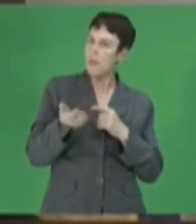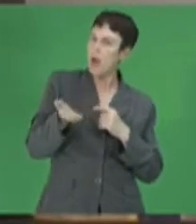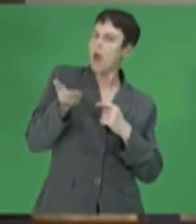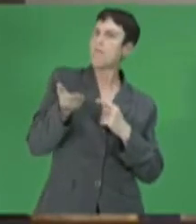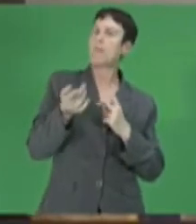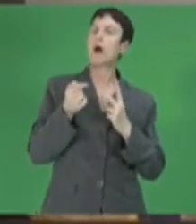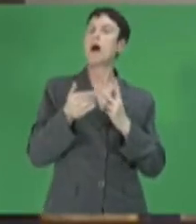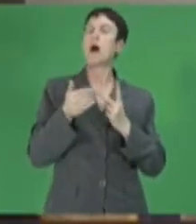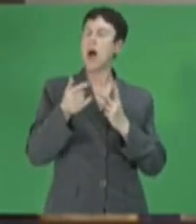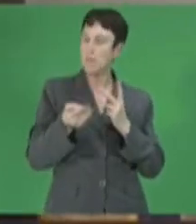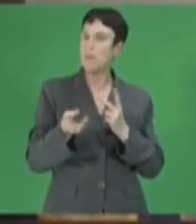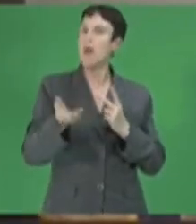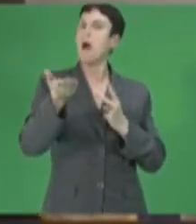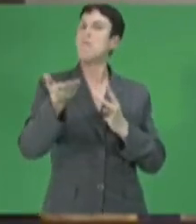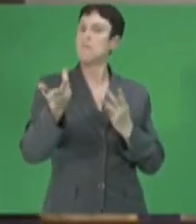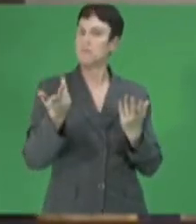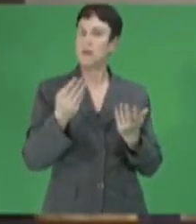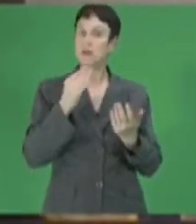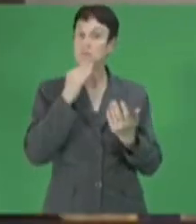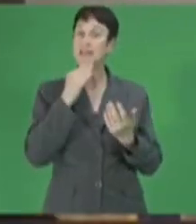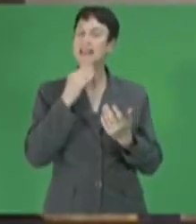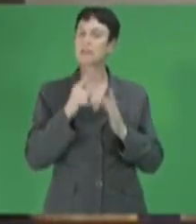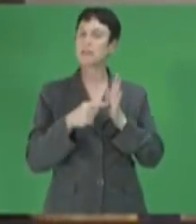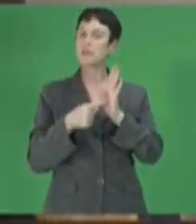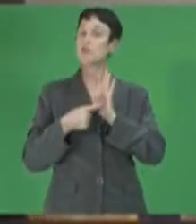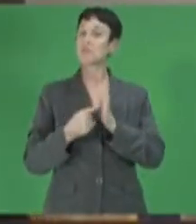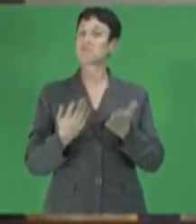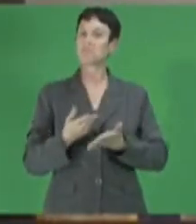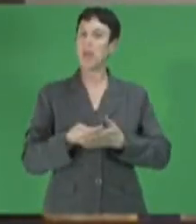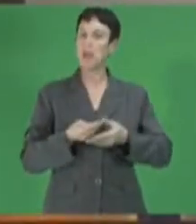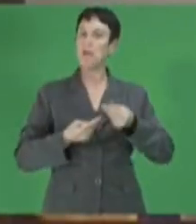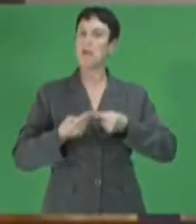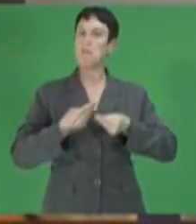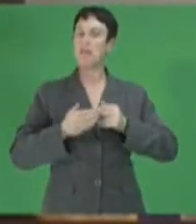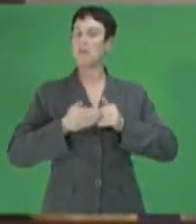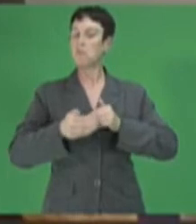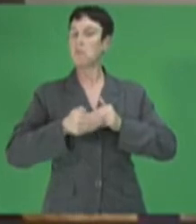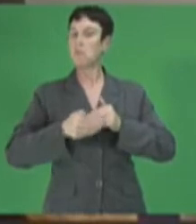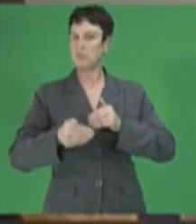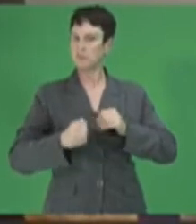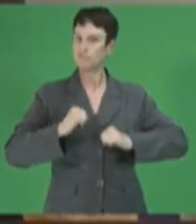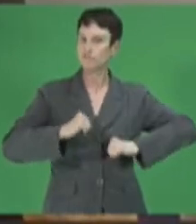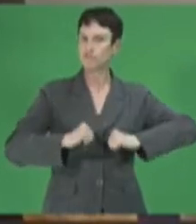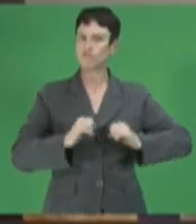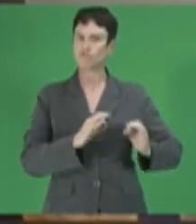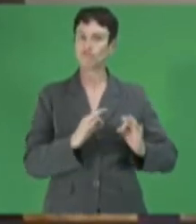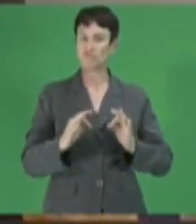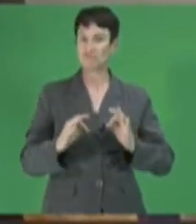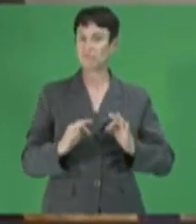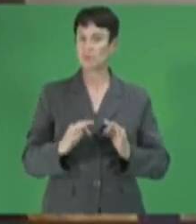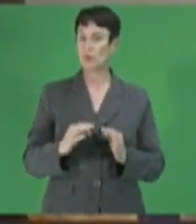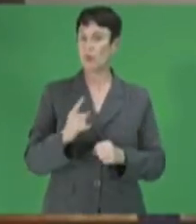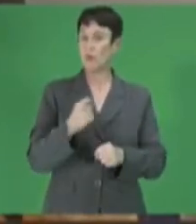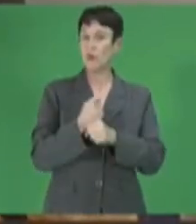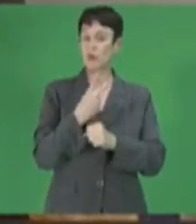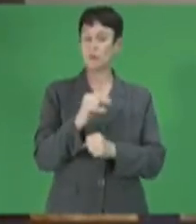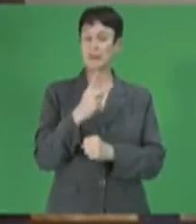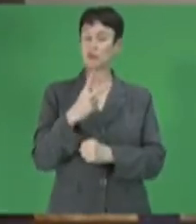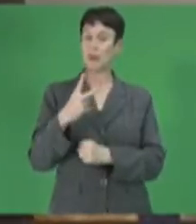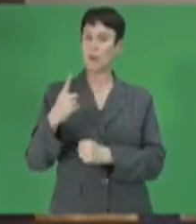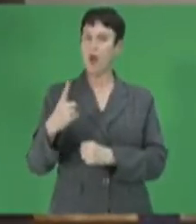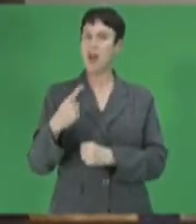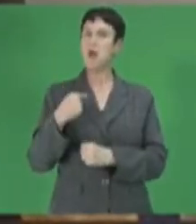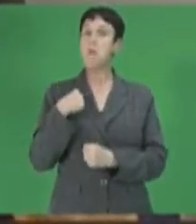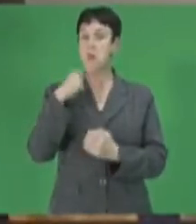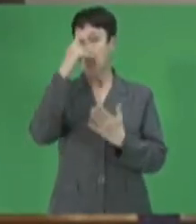bit more robustness in the economy in the short to medium term, say 2021 in particular, than we would